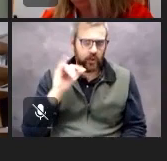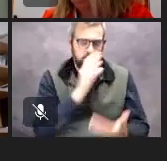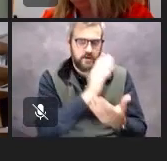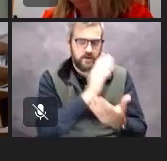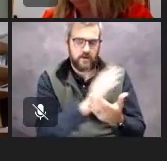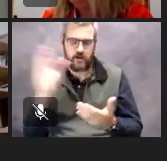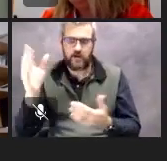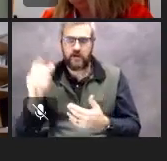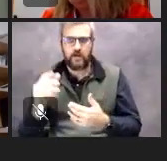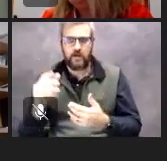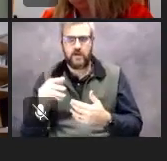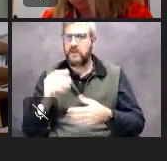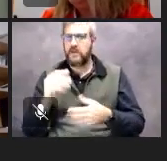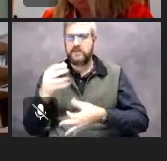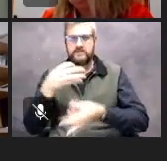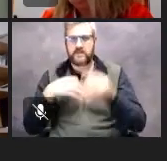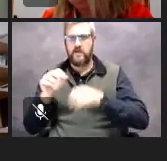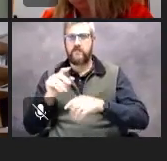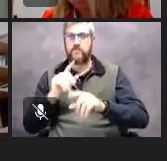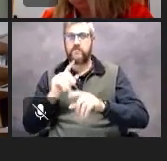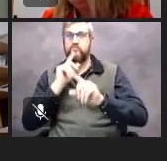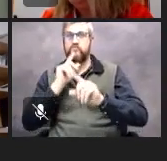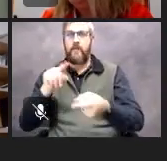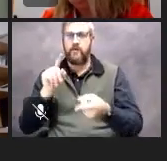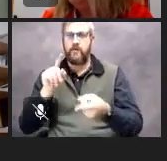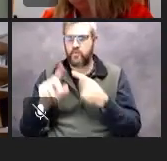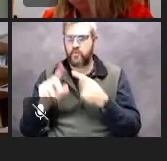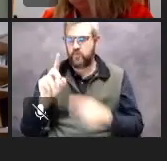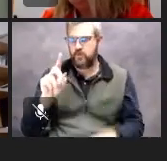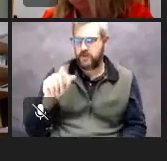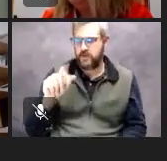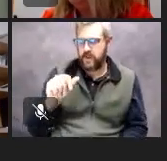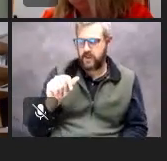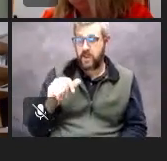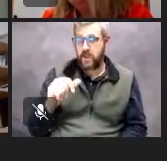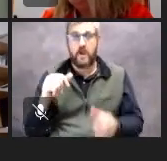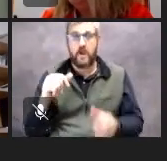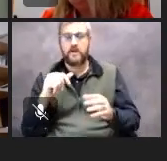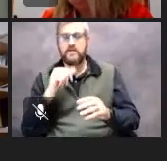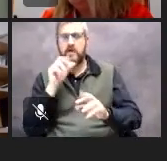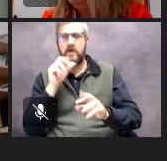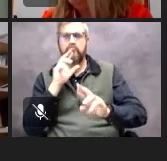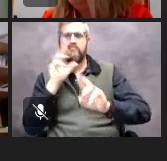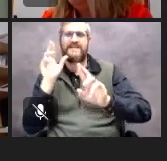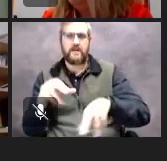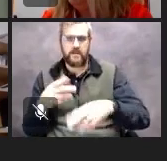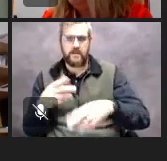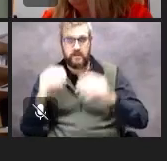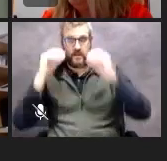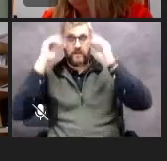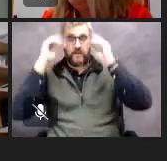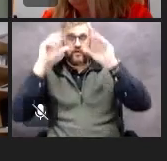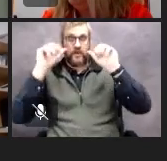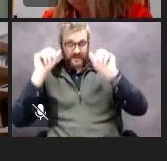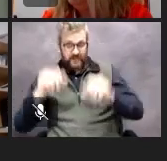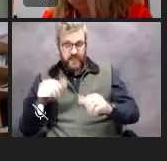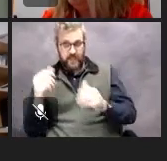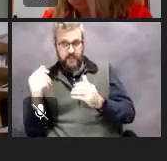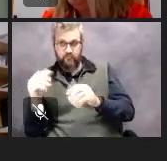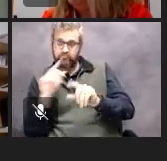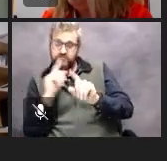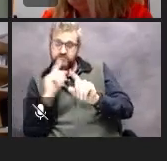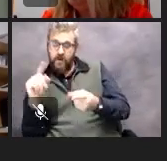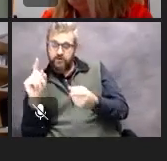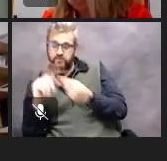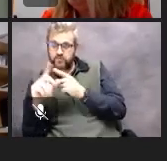instead of being responsive to data, teachers were able, reactive to data, teachers were able to be responsive with data,